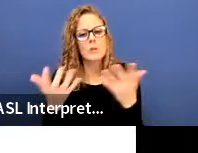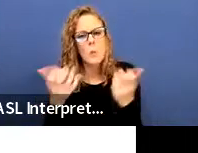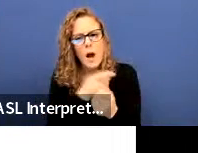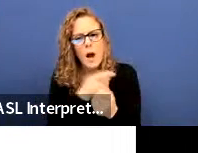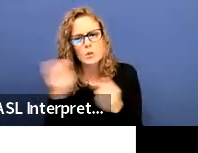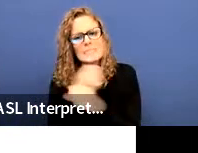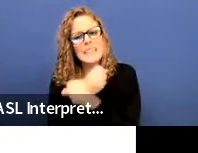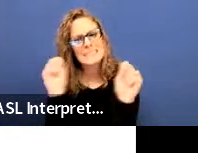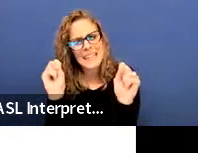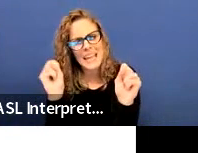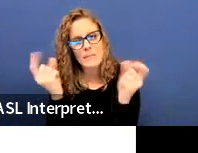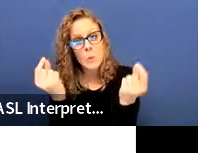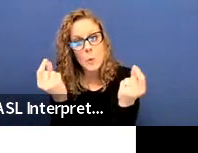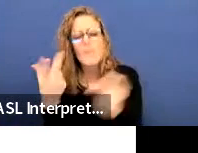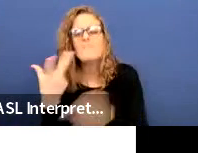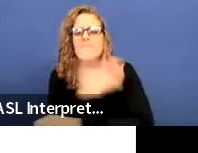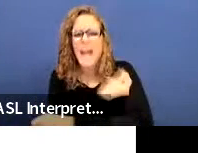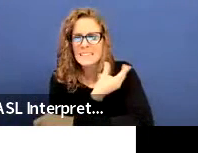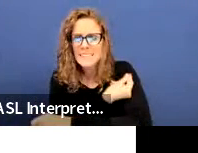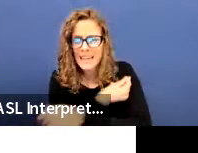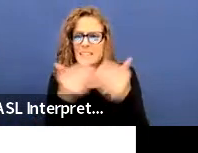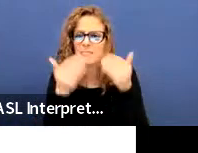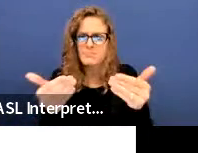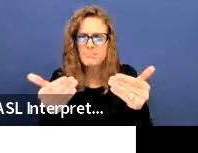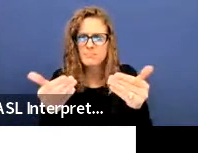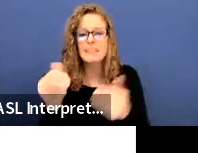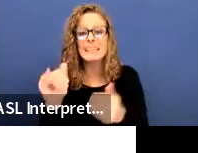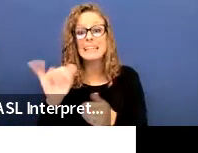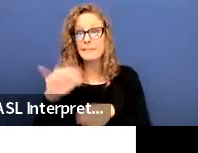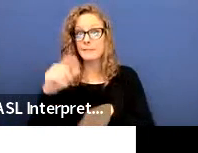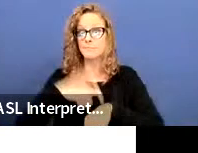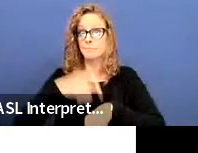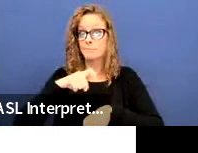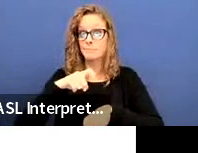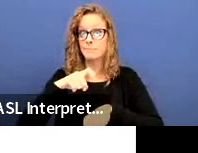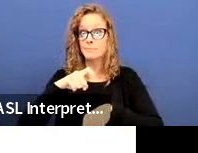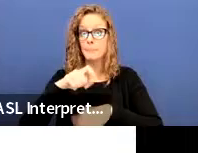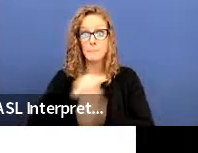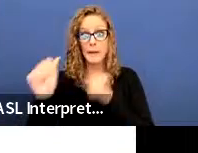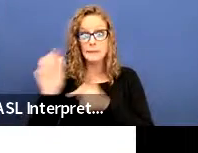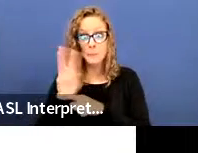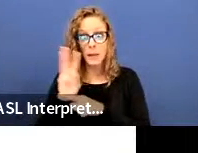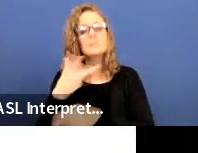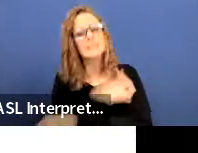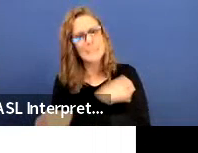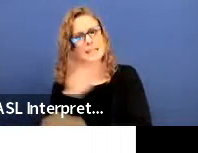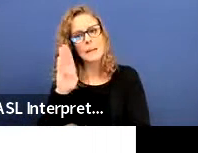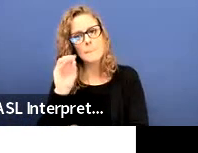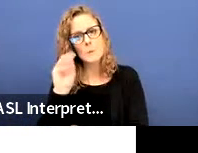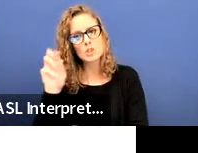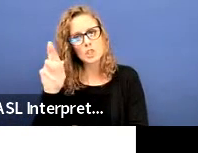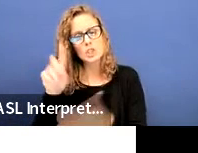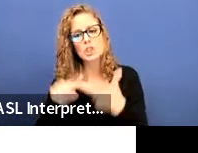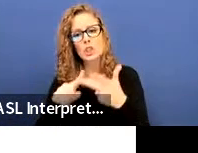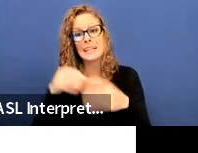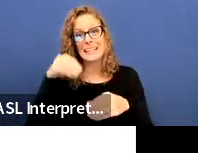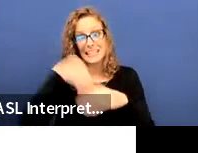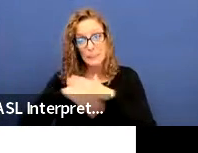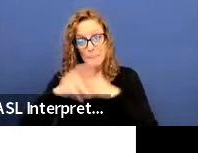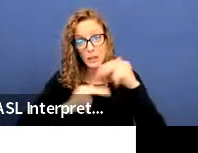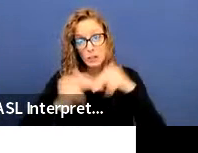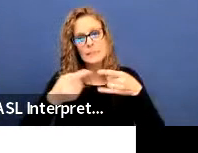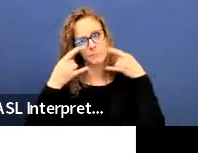Get vaccinated, get a booster as soon as you're due, wear masks indoors, stay home when